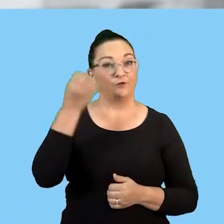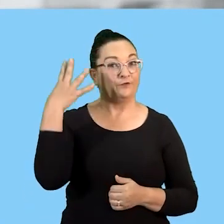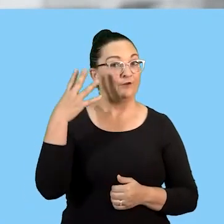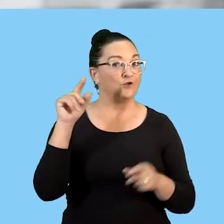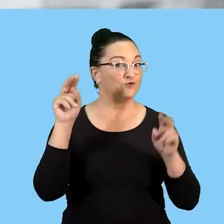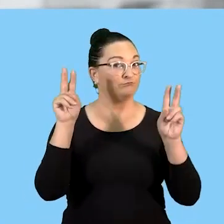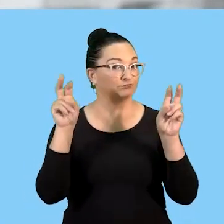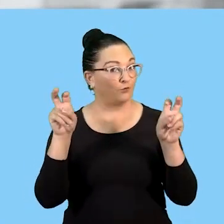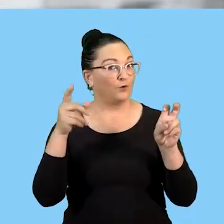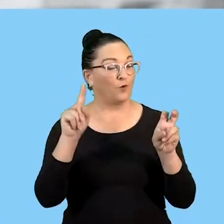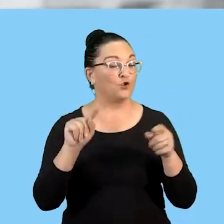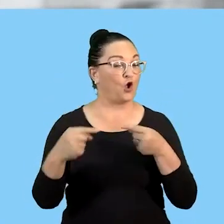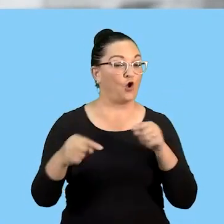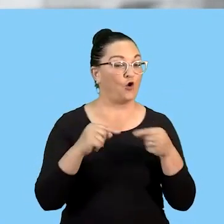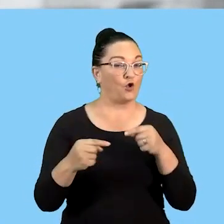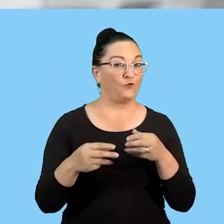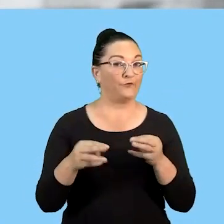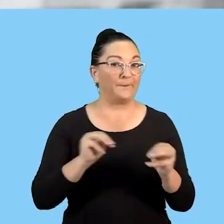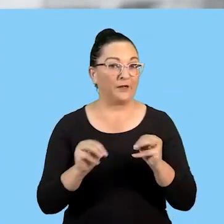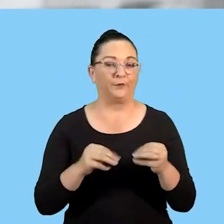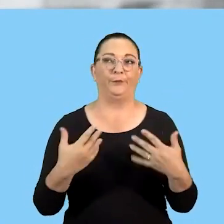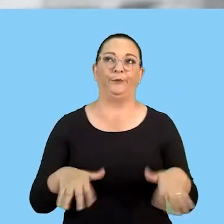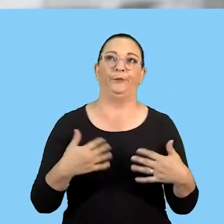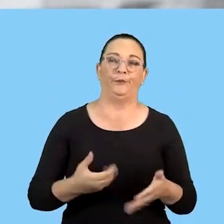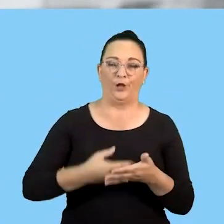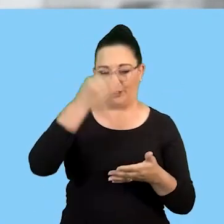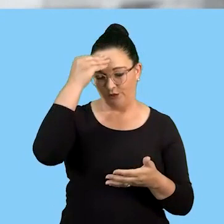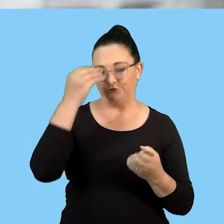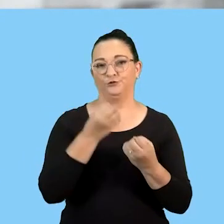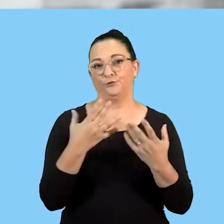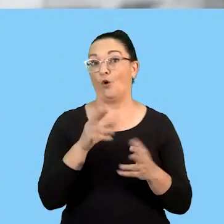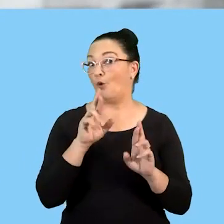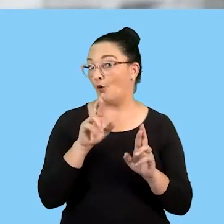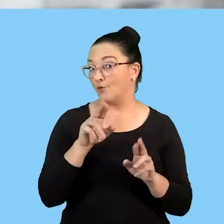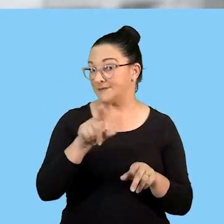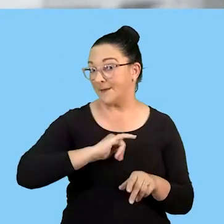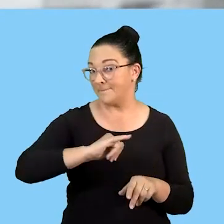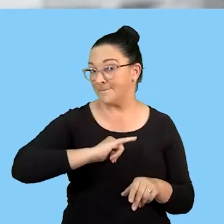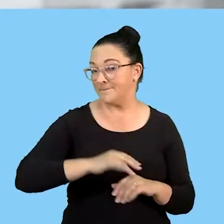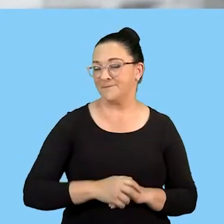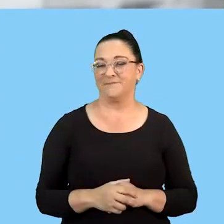the topic was conflict management, and we've learned so much. I hope you've learned so much from